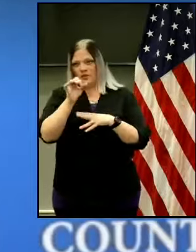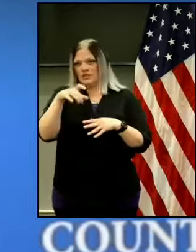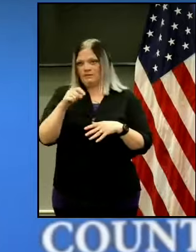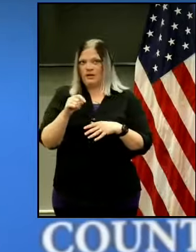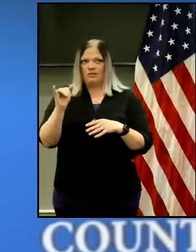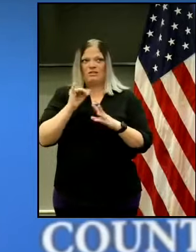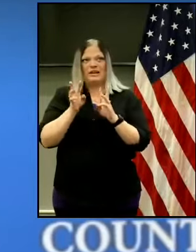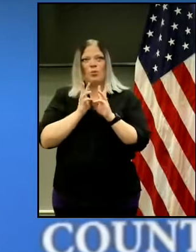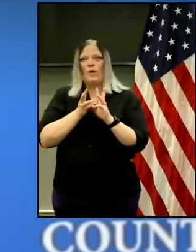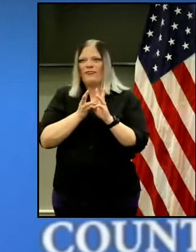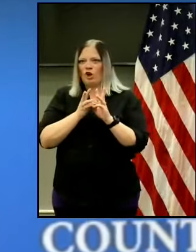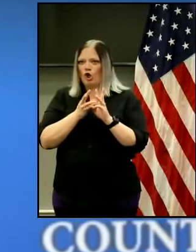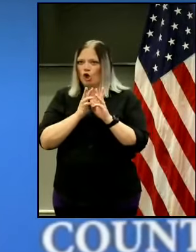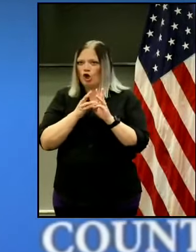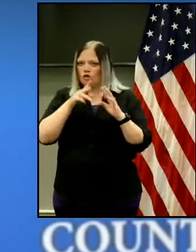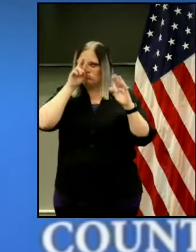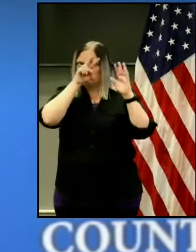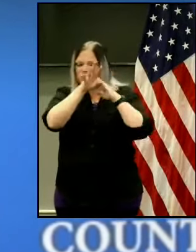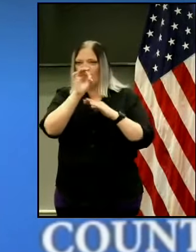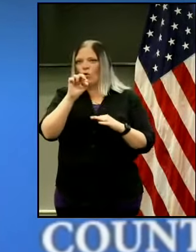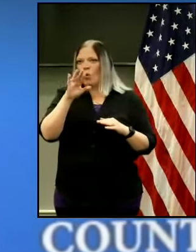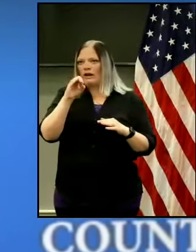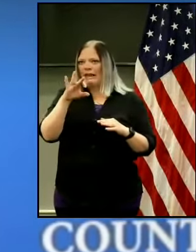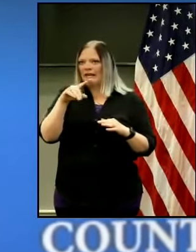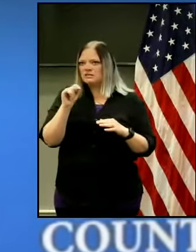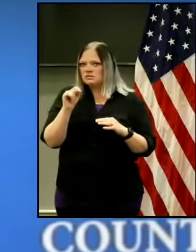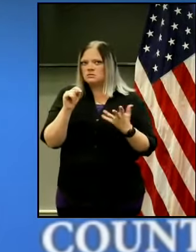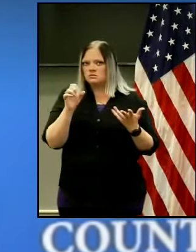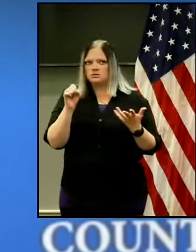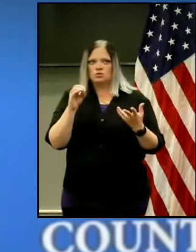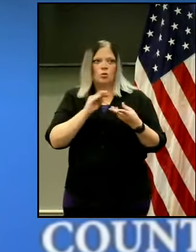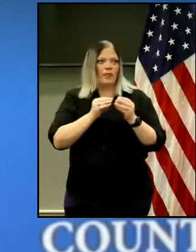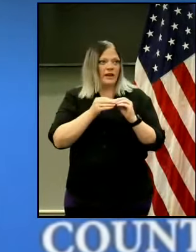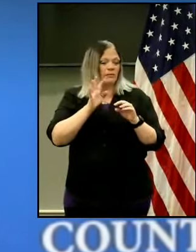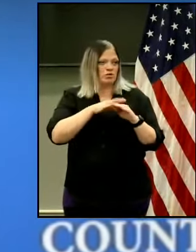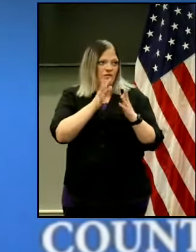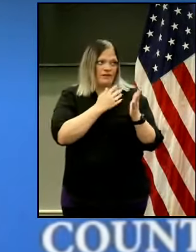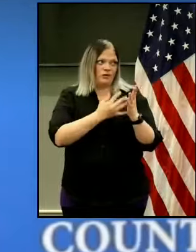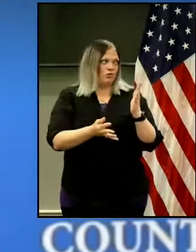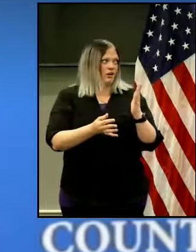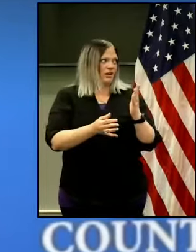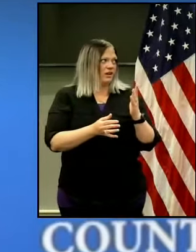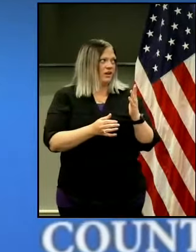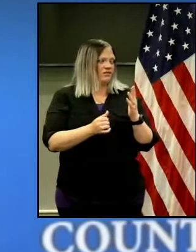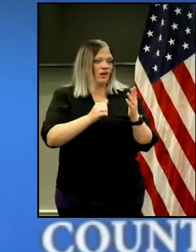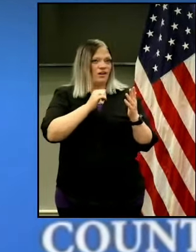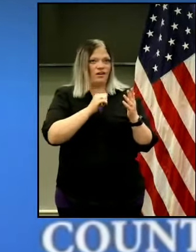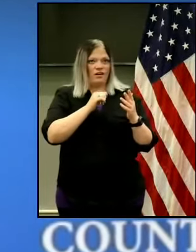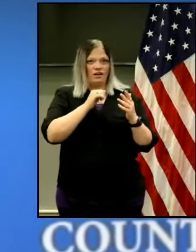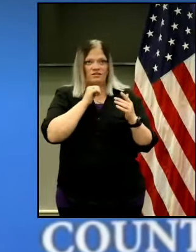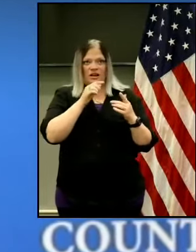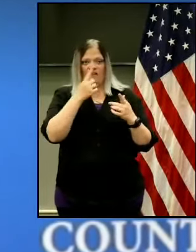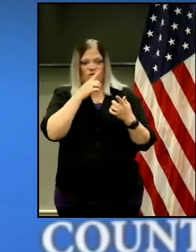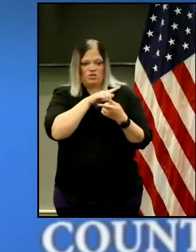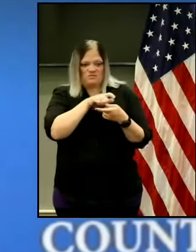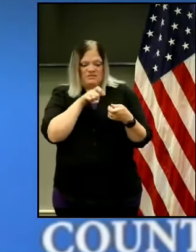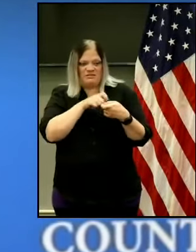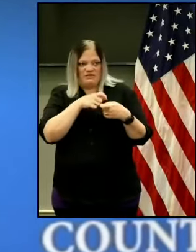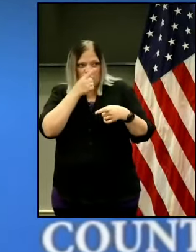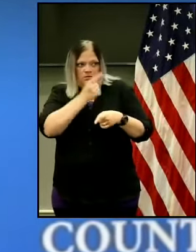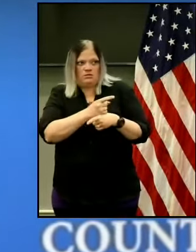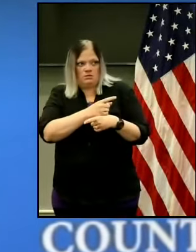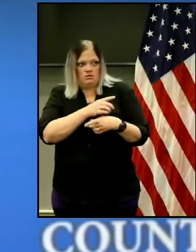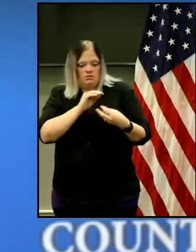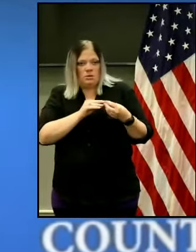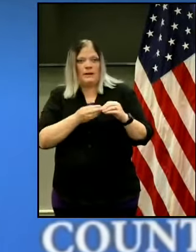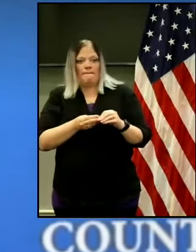weather forecast. So again, the numbers on the graph aren't really for accuracy of the exact numbers